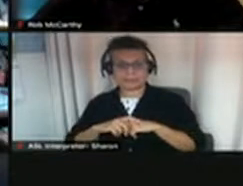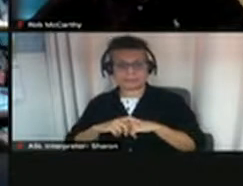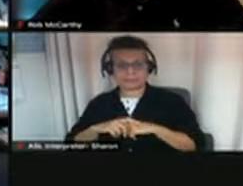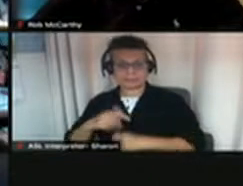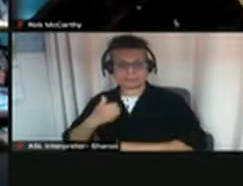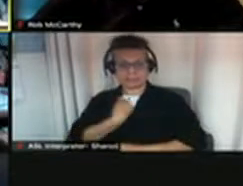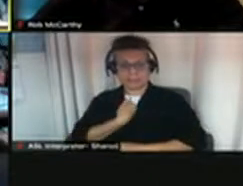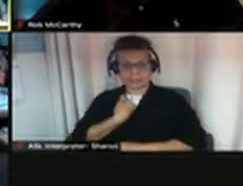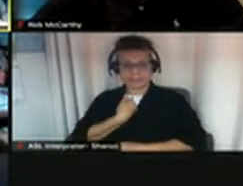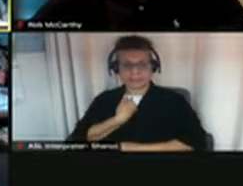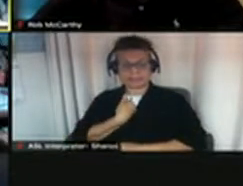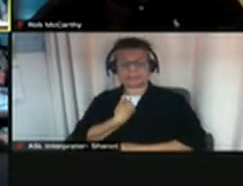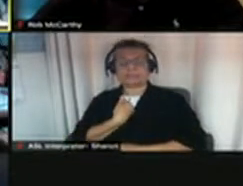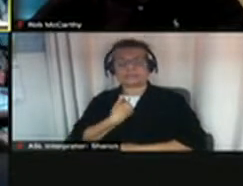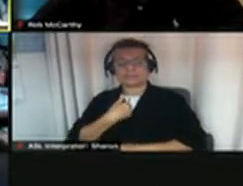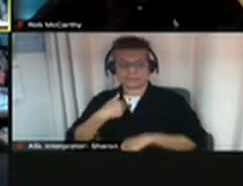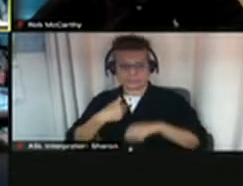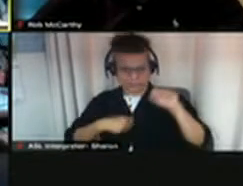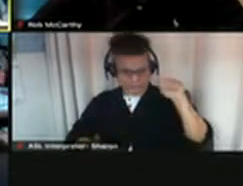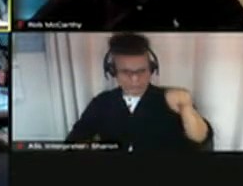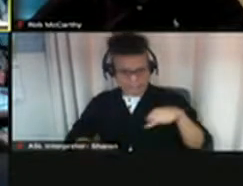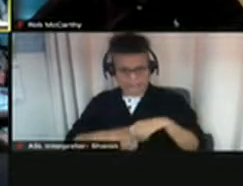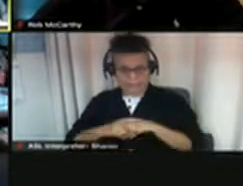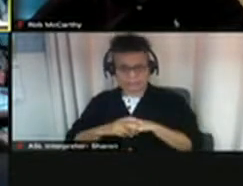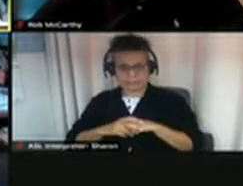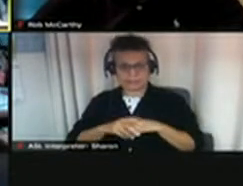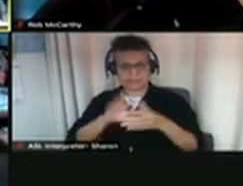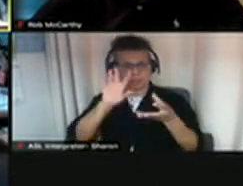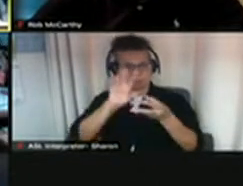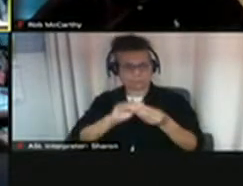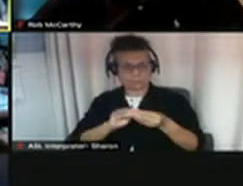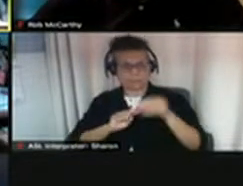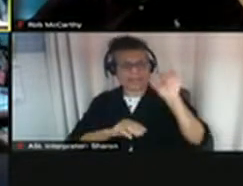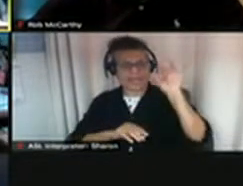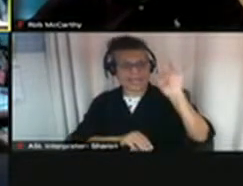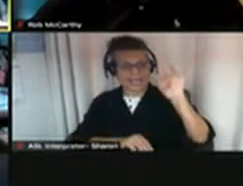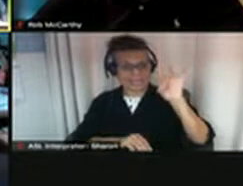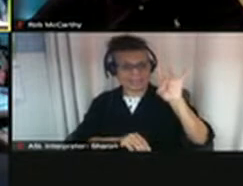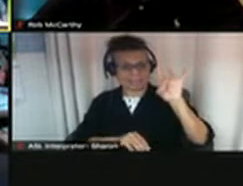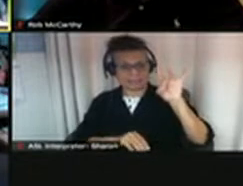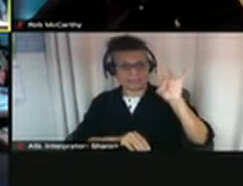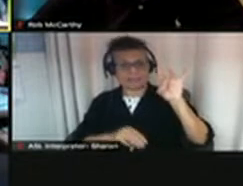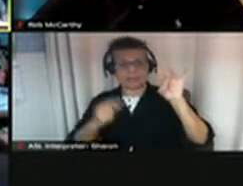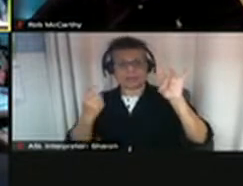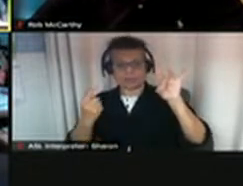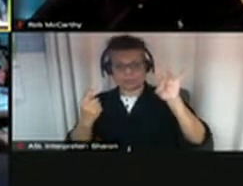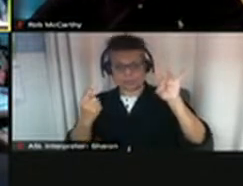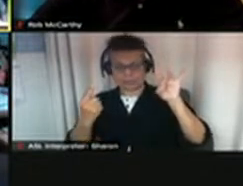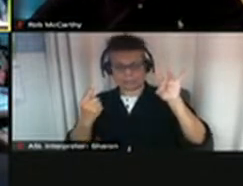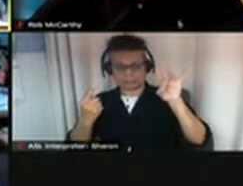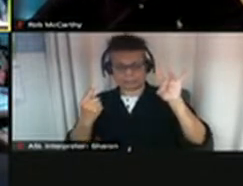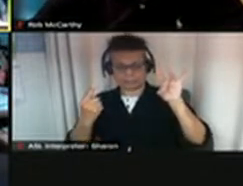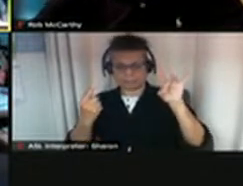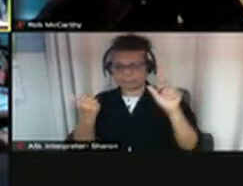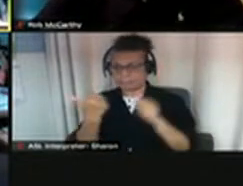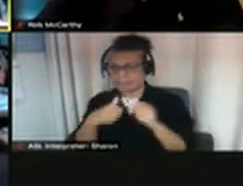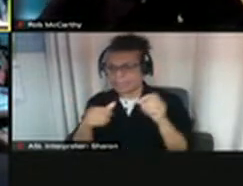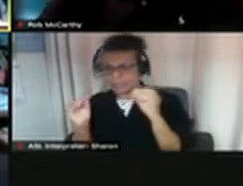Myself, yes. So that is 8-1. Okay. Anything else? Any